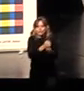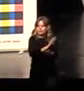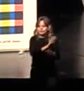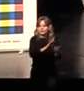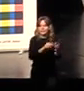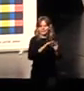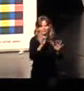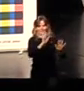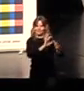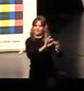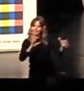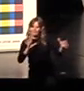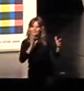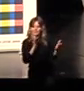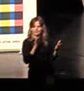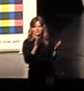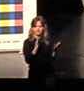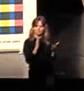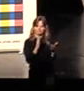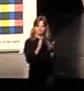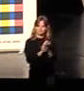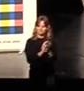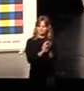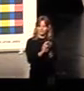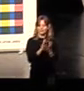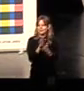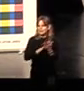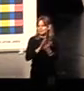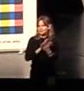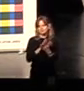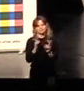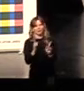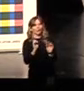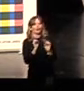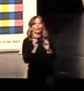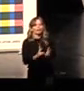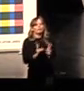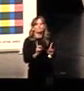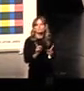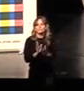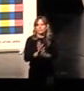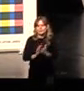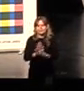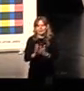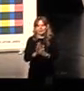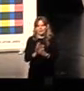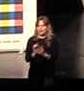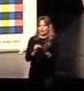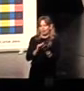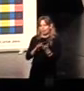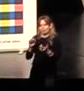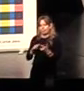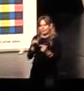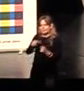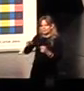of die jou ancien regime ben je heft to define what exactly is de people